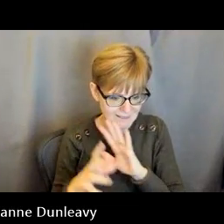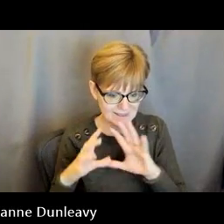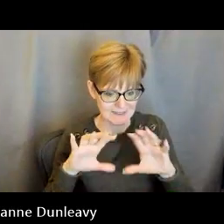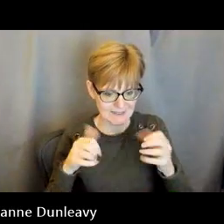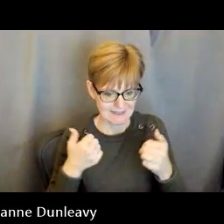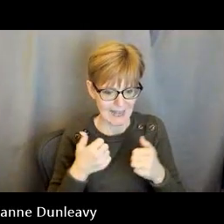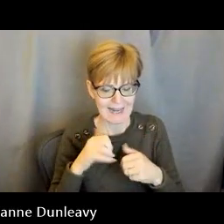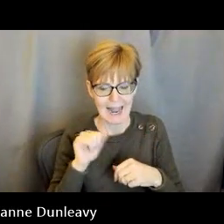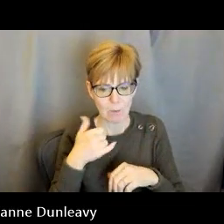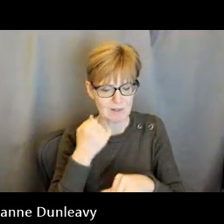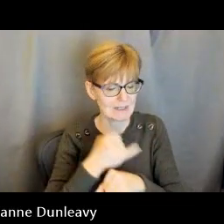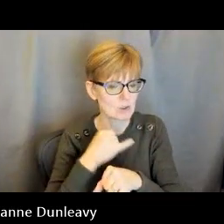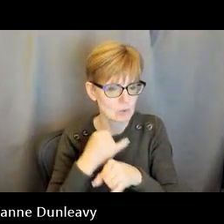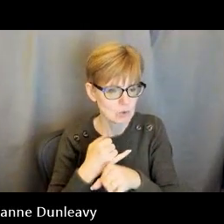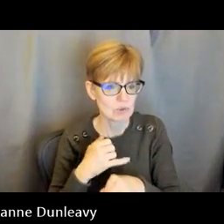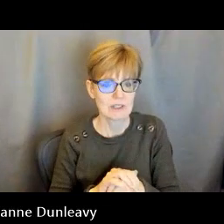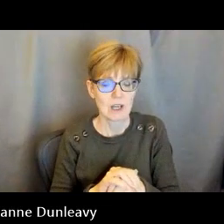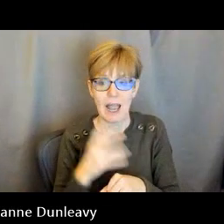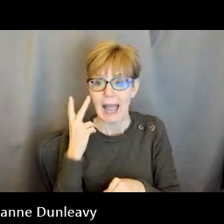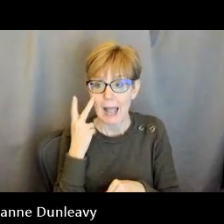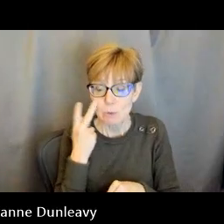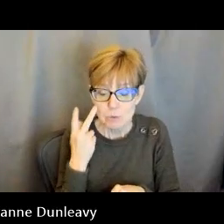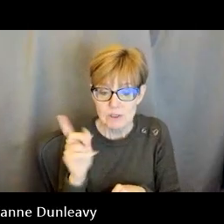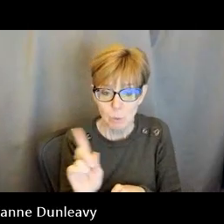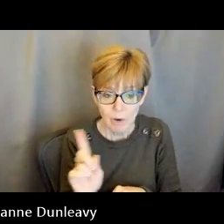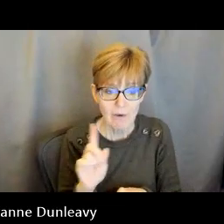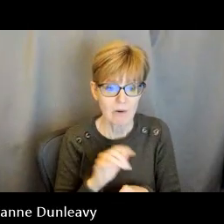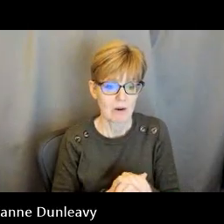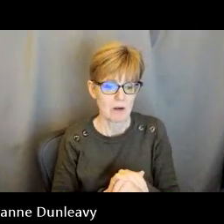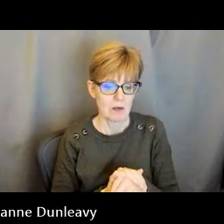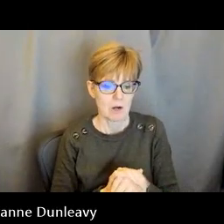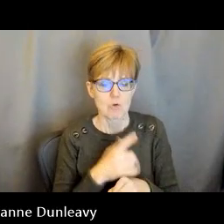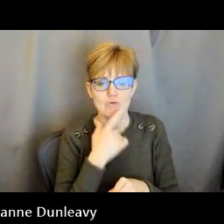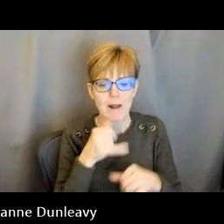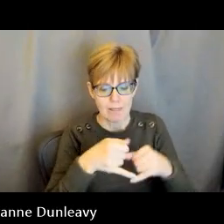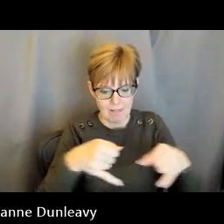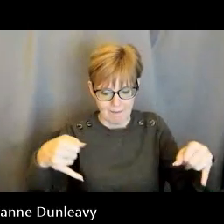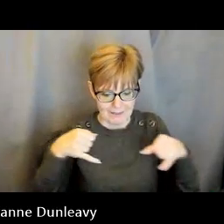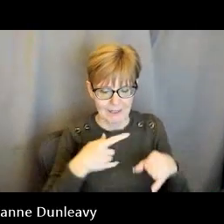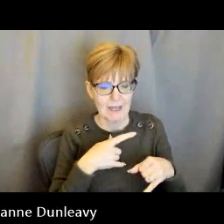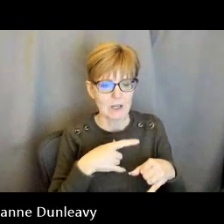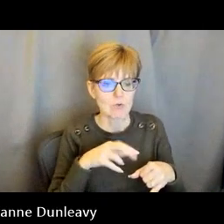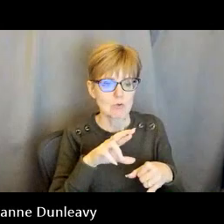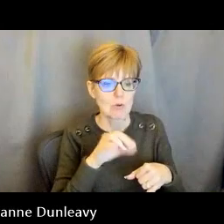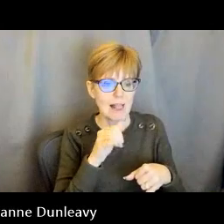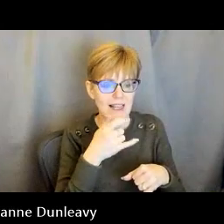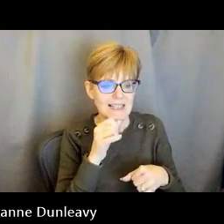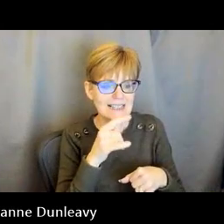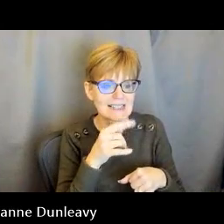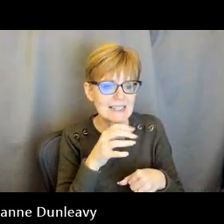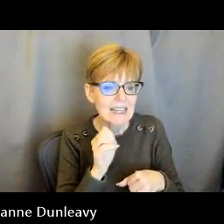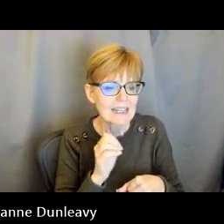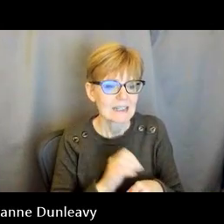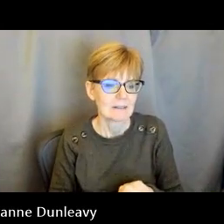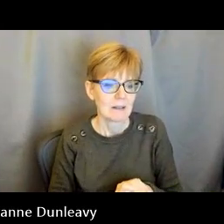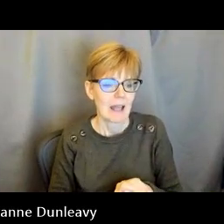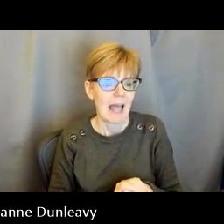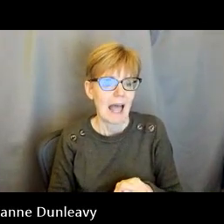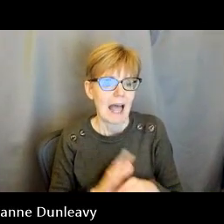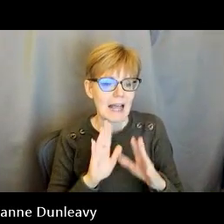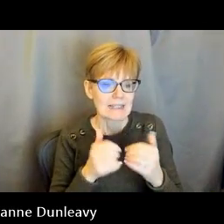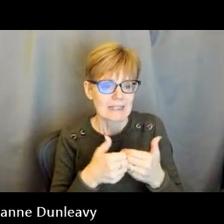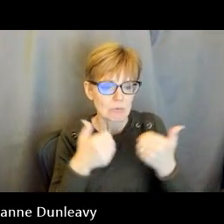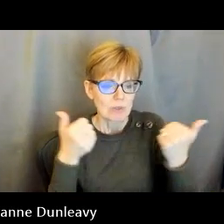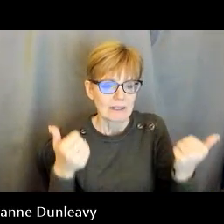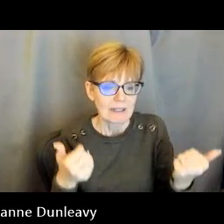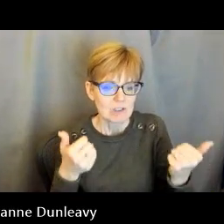segregation, unequal school funding, discriminatory hiring and promotion practices, environmental racism, unequal access to